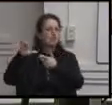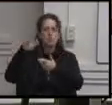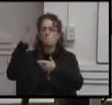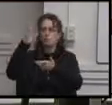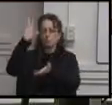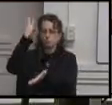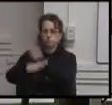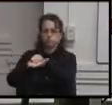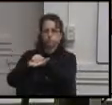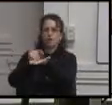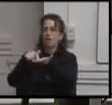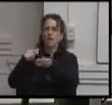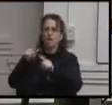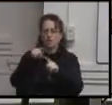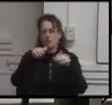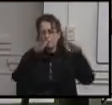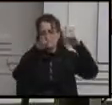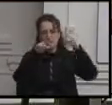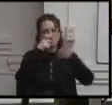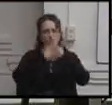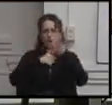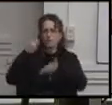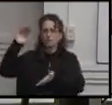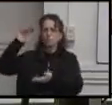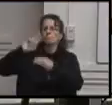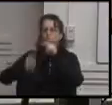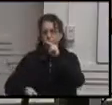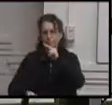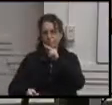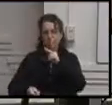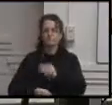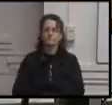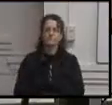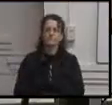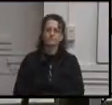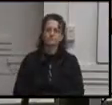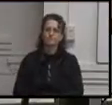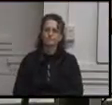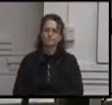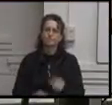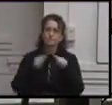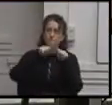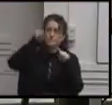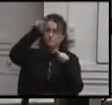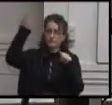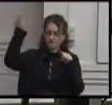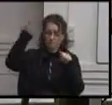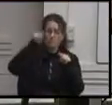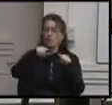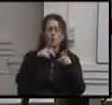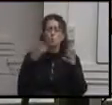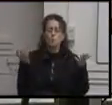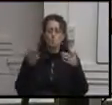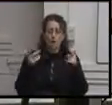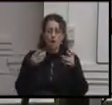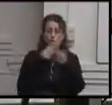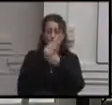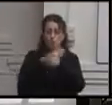the next slide. And then here is the energy savings impact on the overall